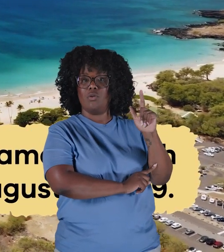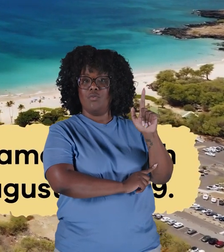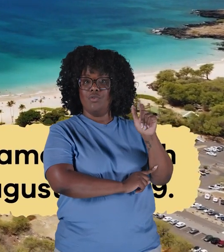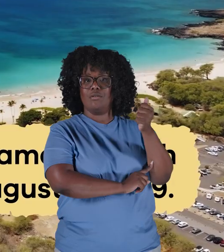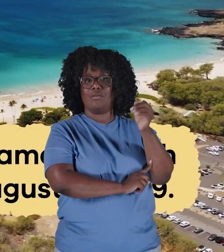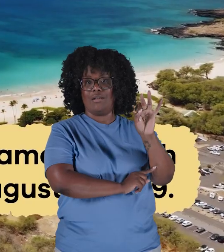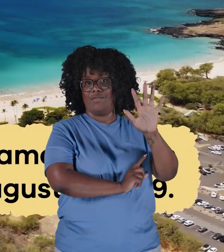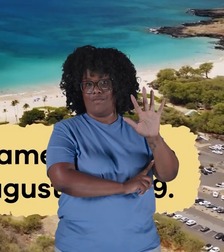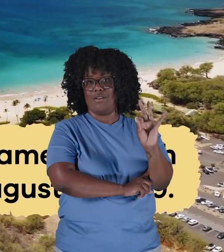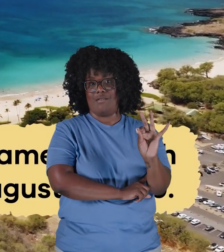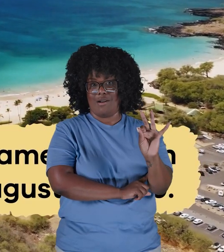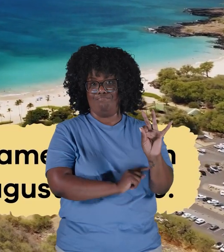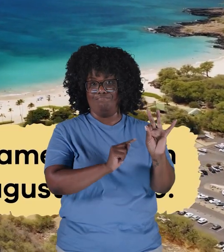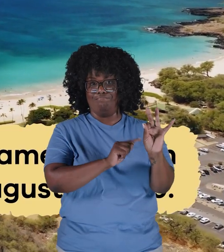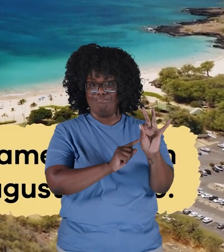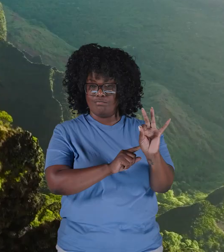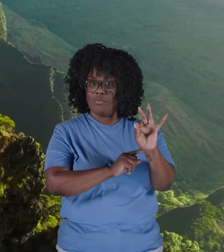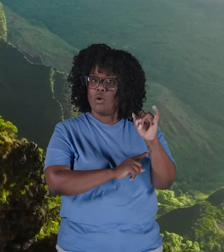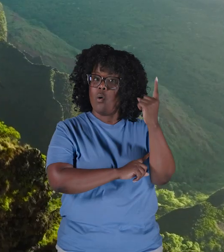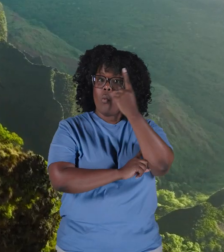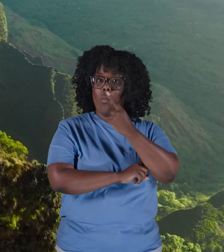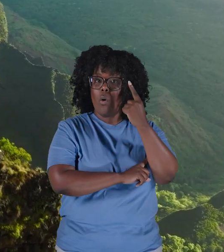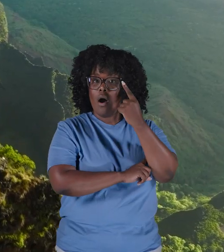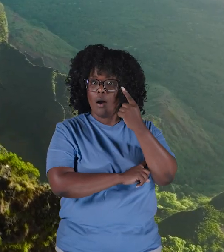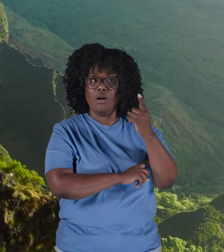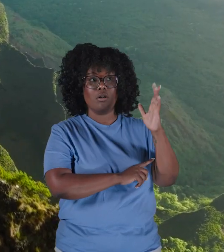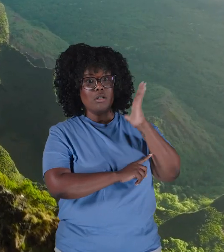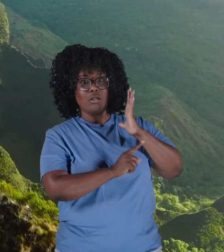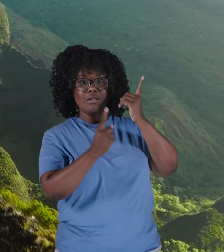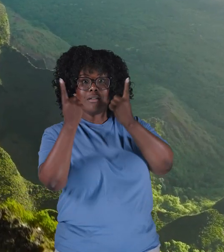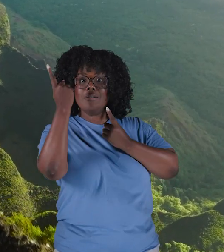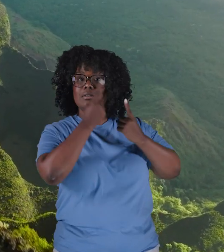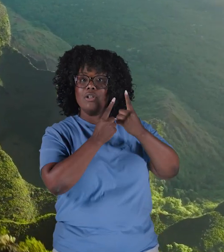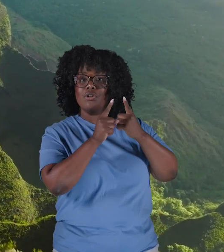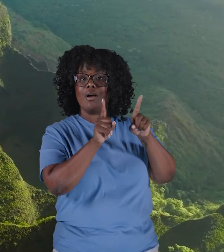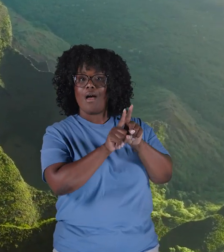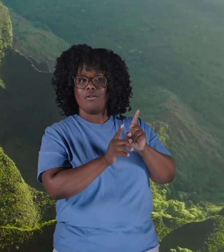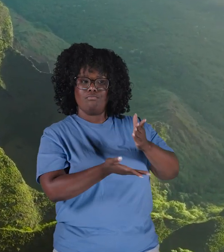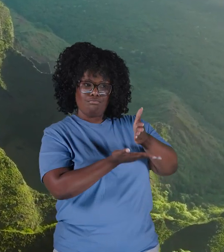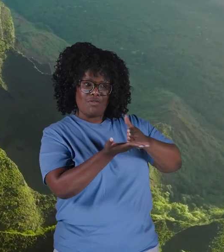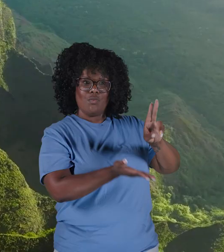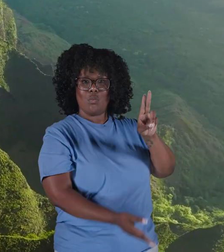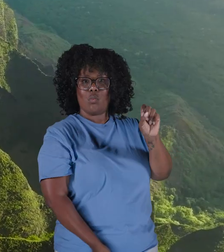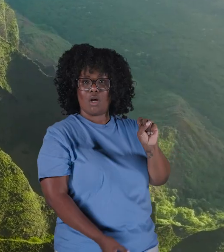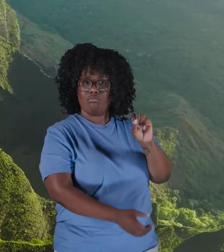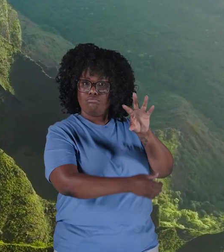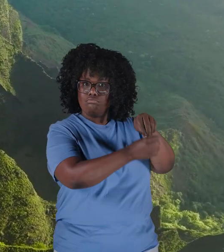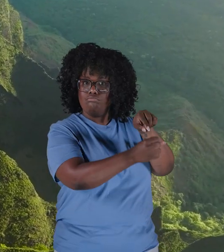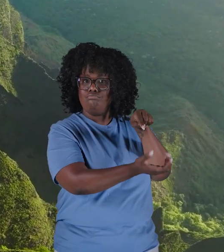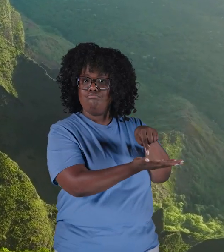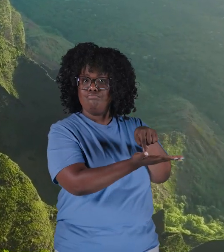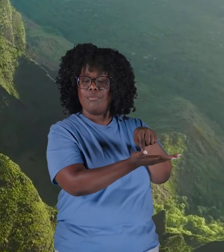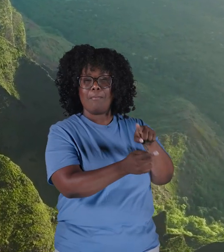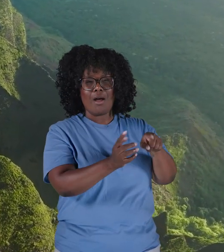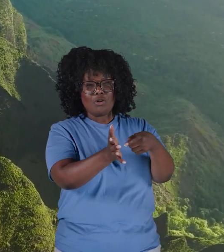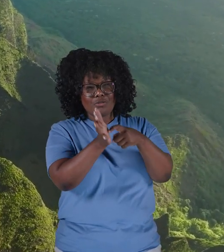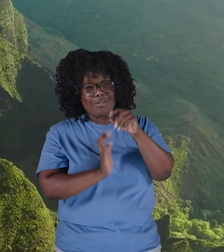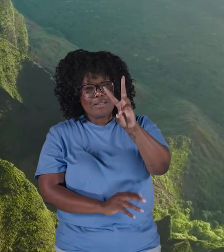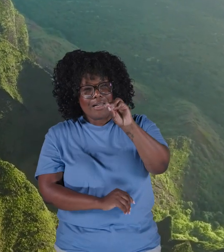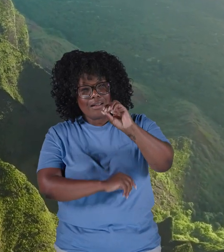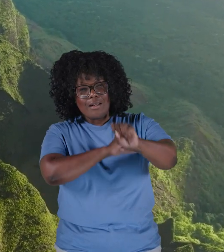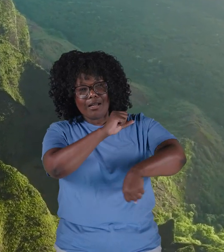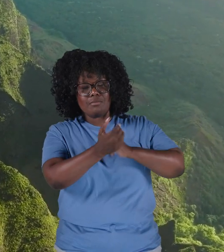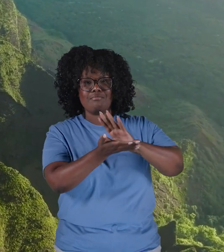21, 1959. Though Hawaii was previously considered to be part of the United States, it